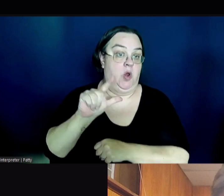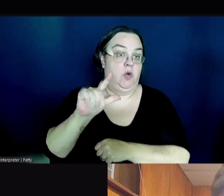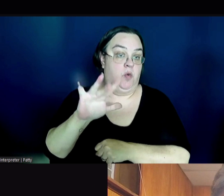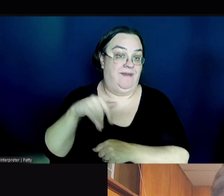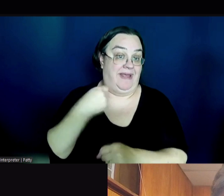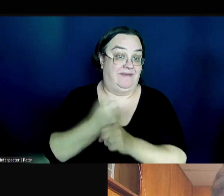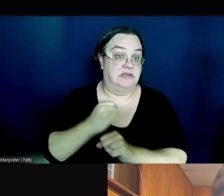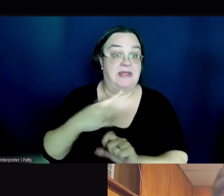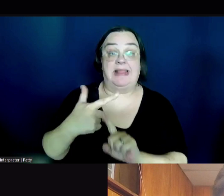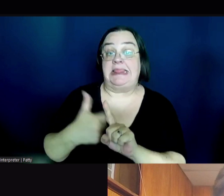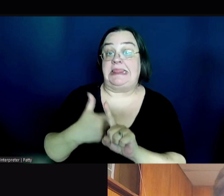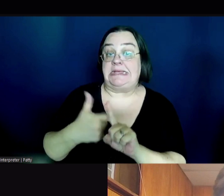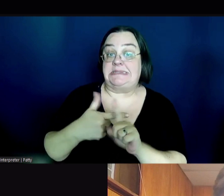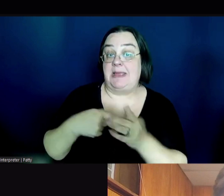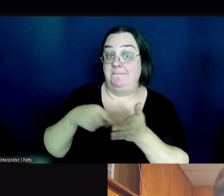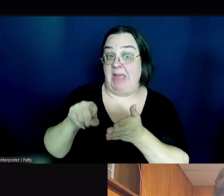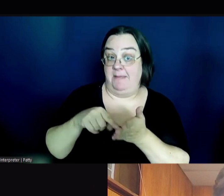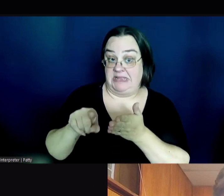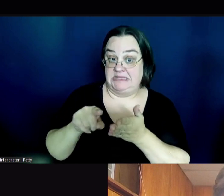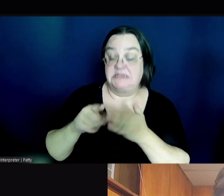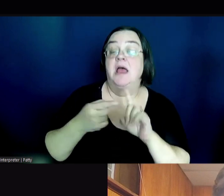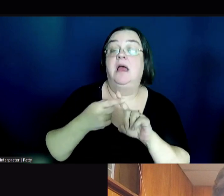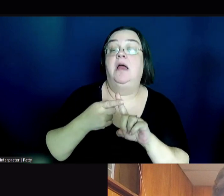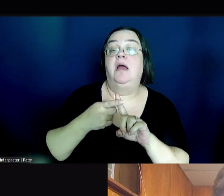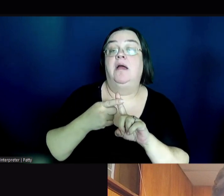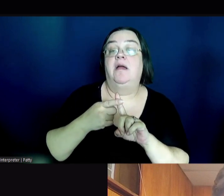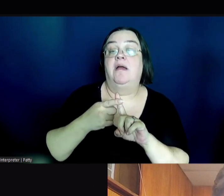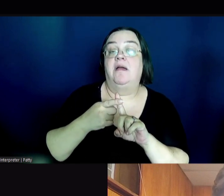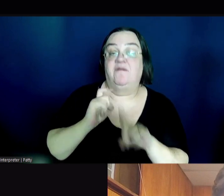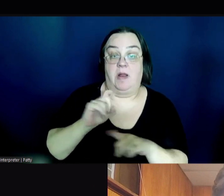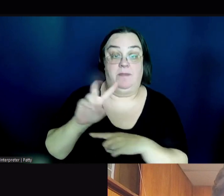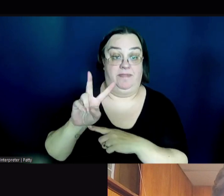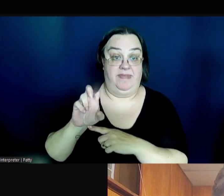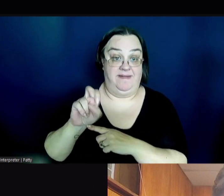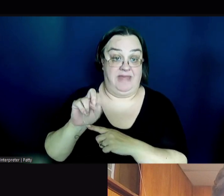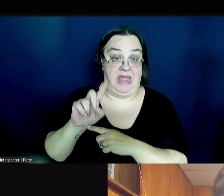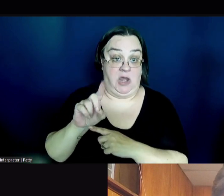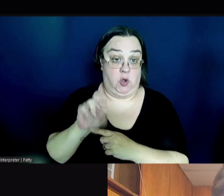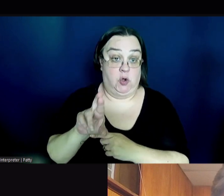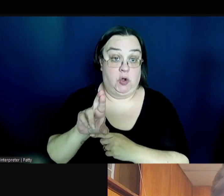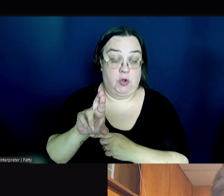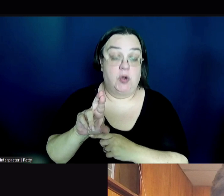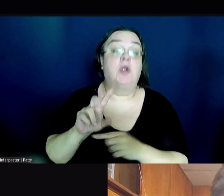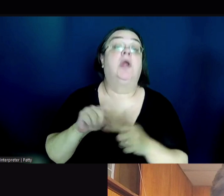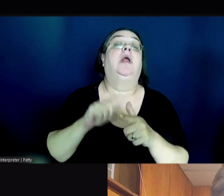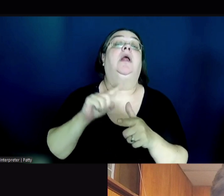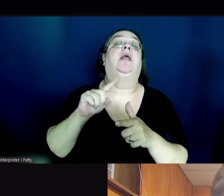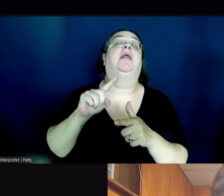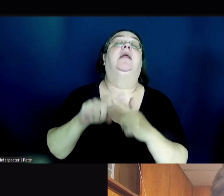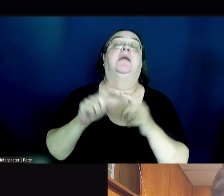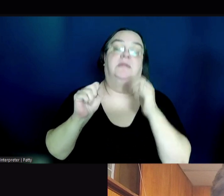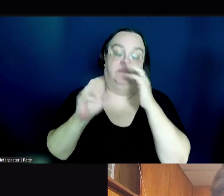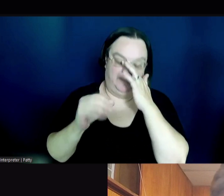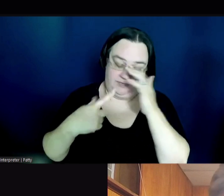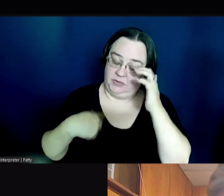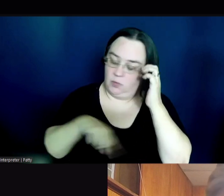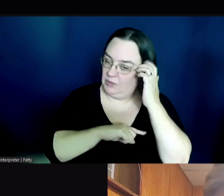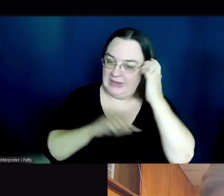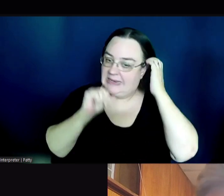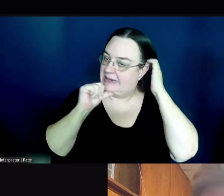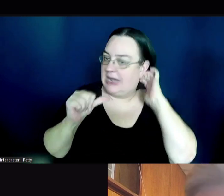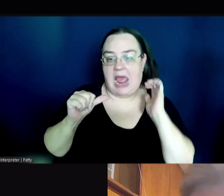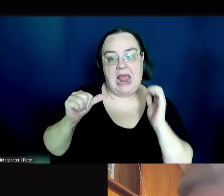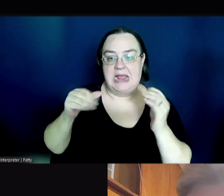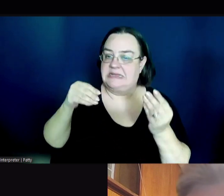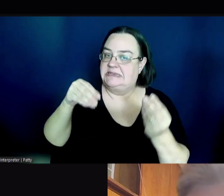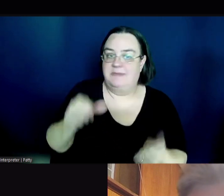payments from the vendor, and then so we did not spend any